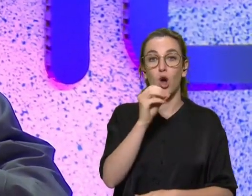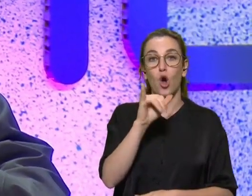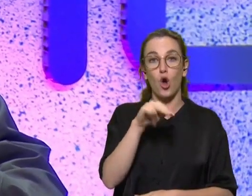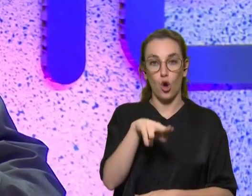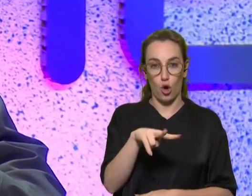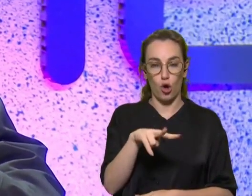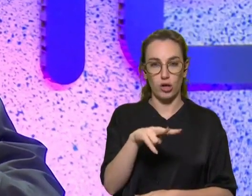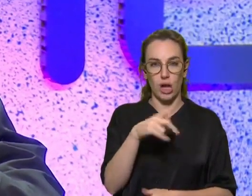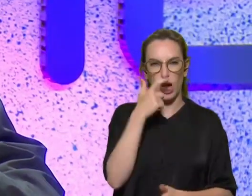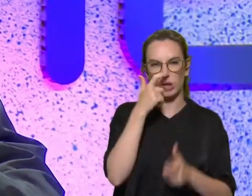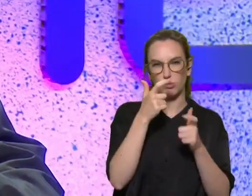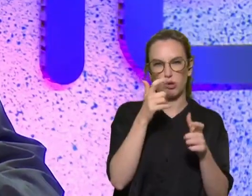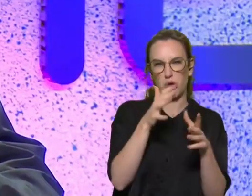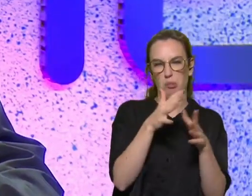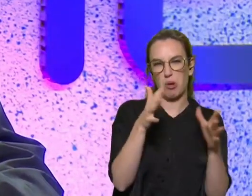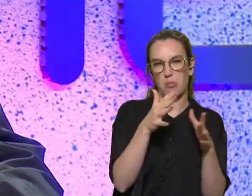example.